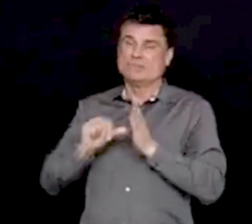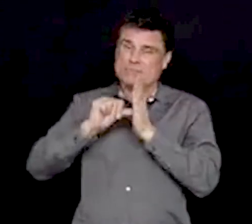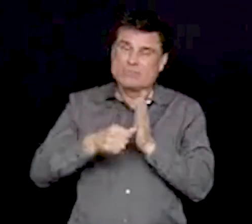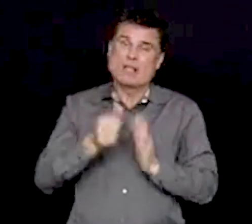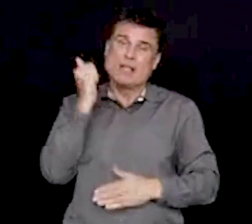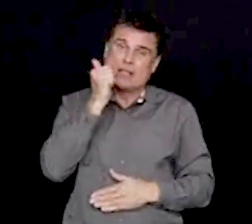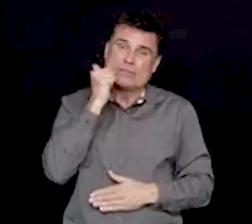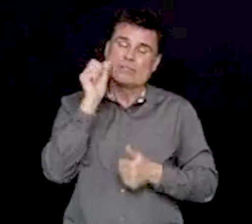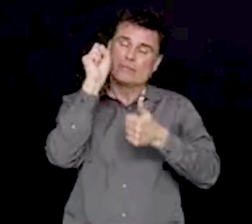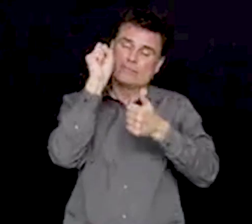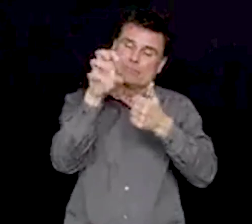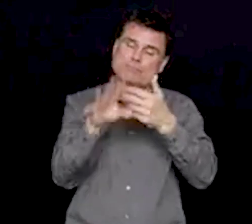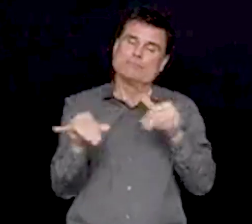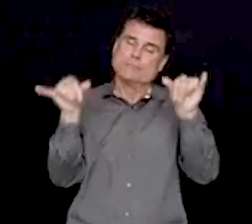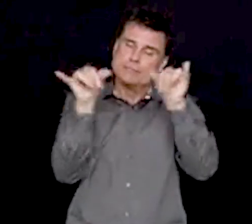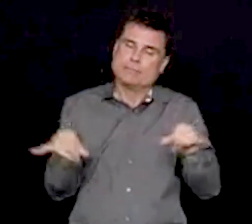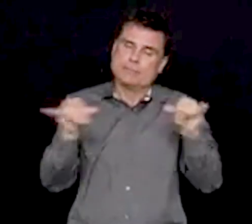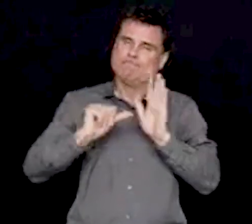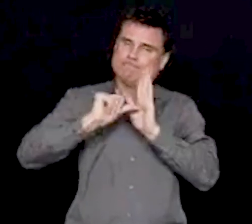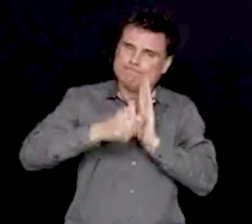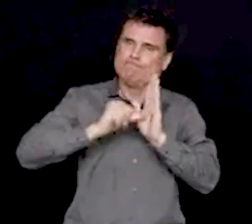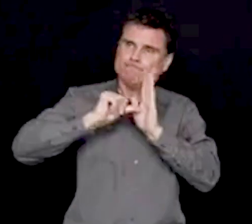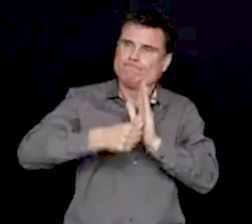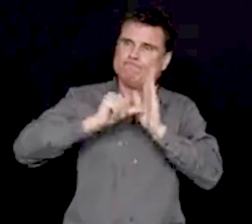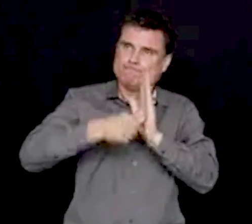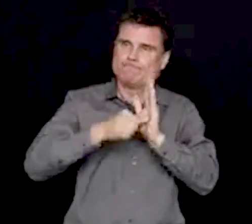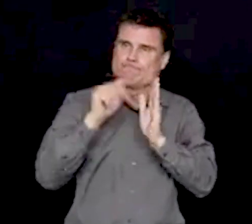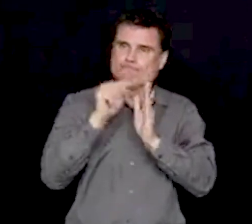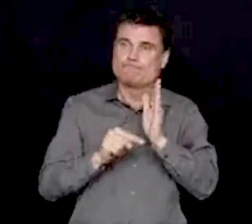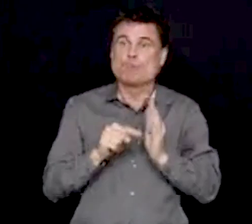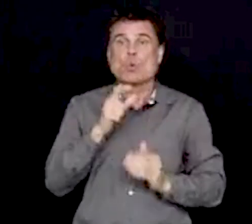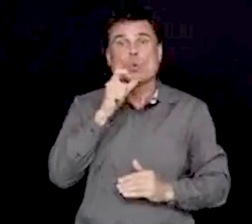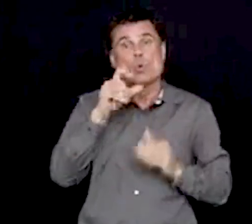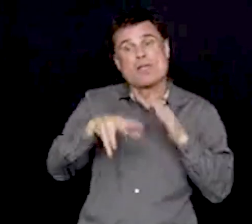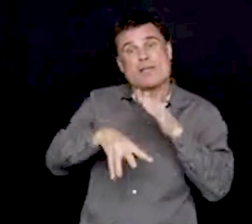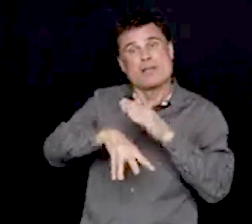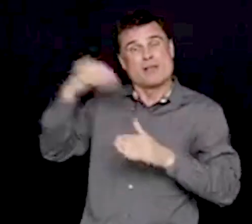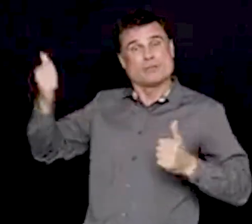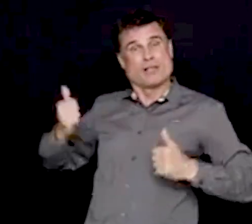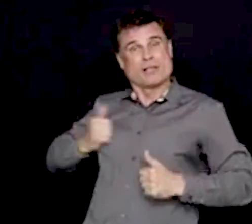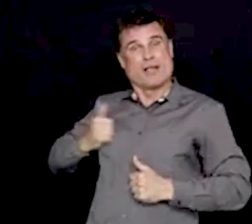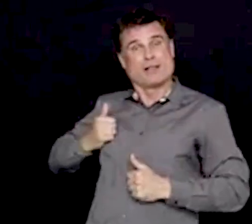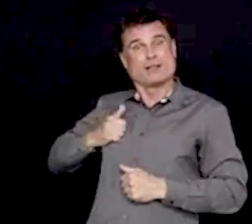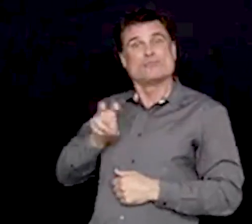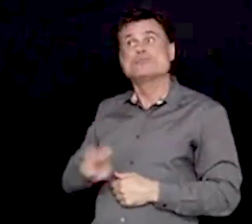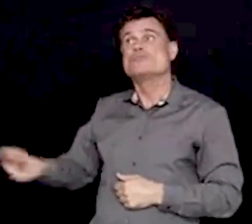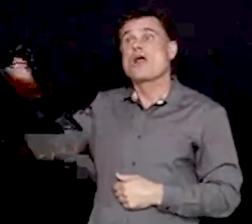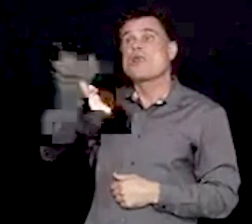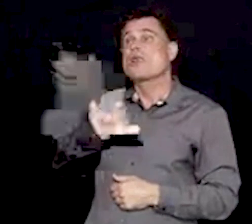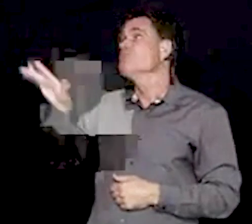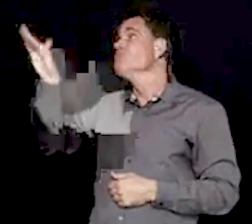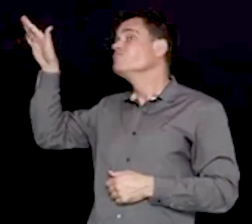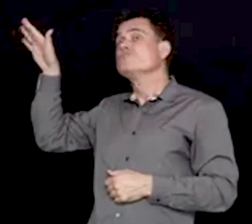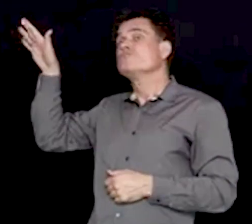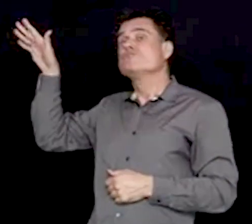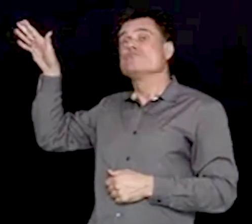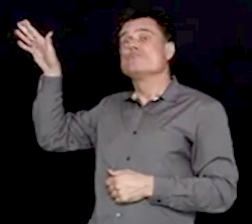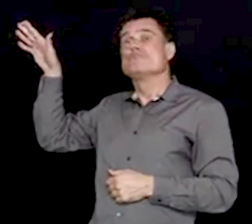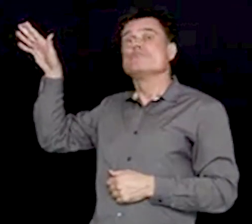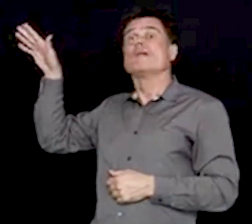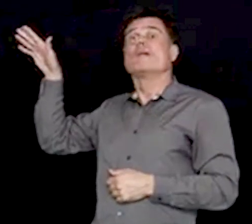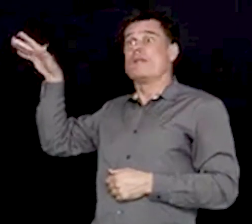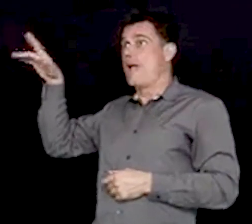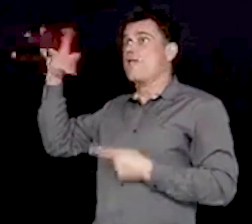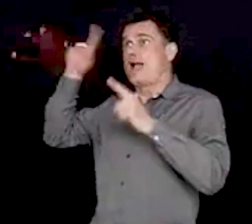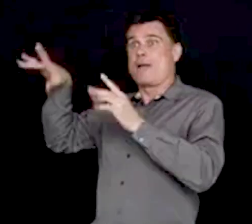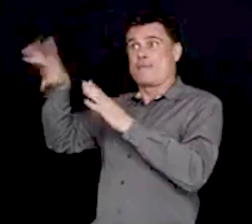to Canada, whether it's on government-sponsored flights or commercial flights that the government has helped to arrange, I simply say that we have